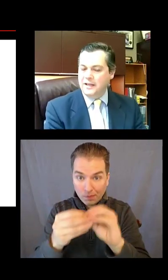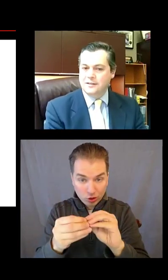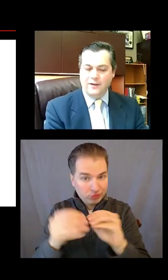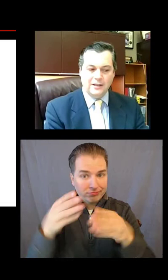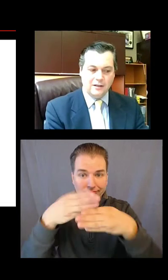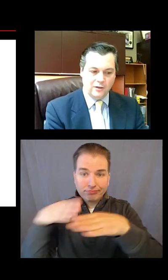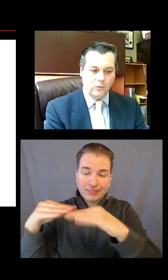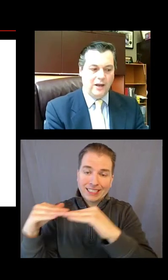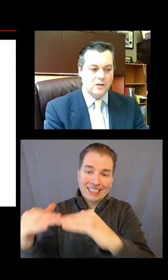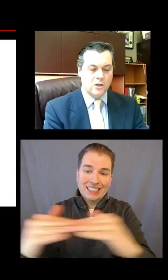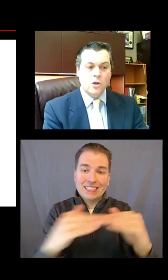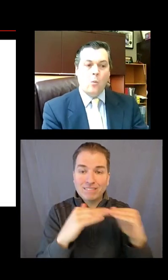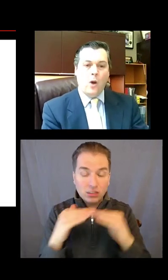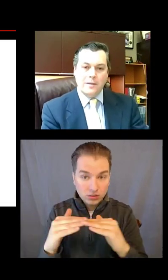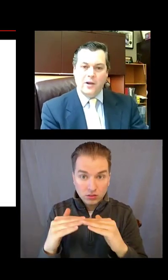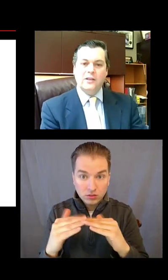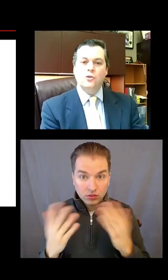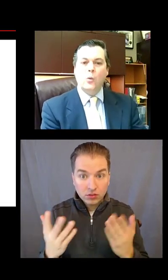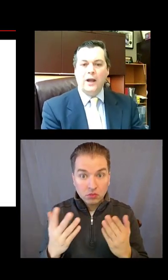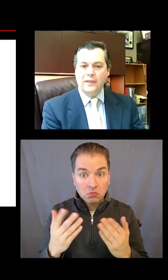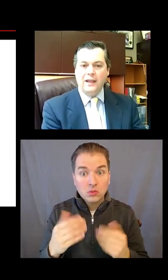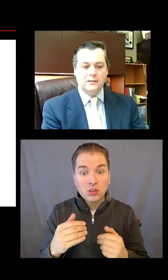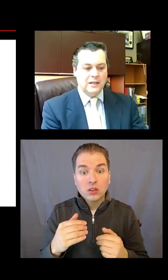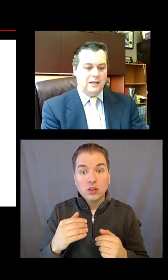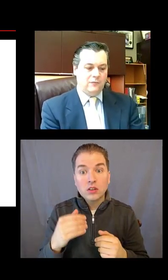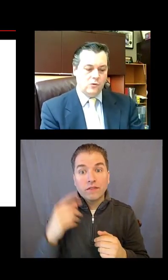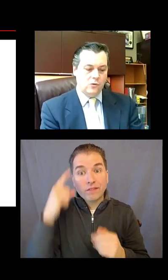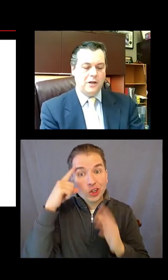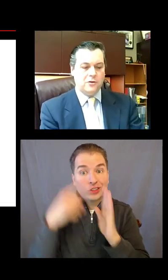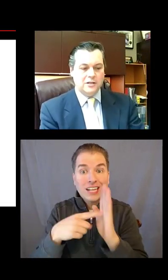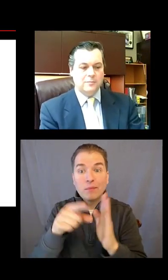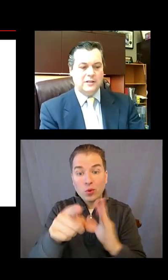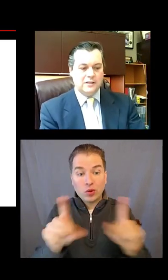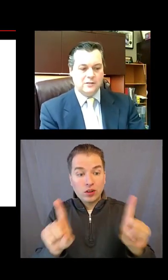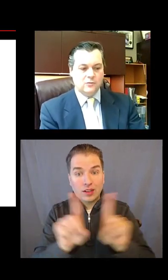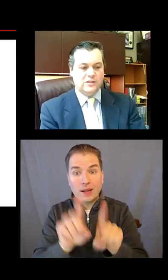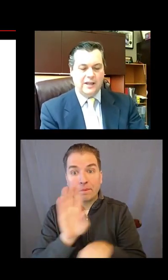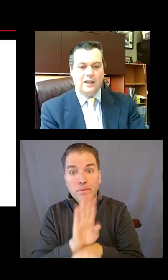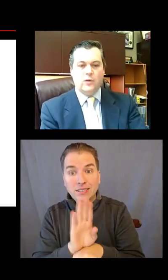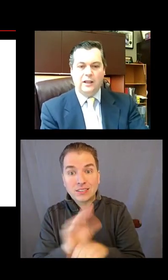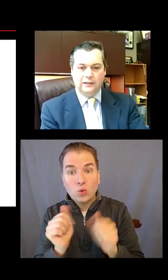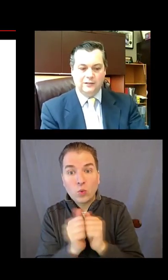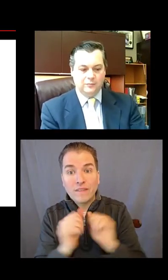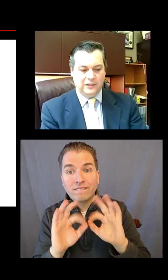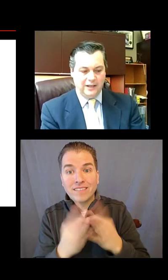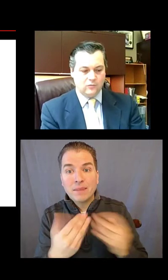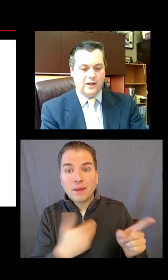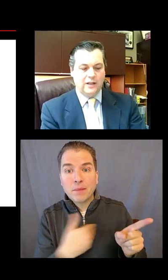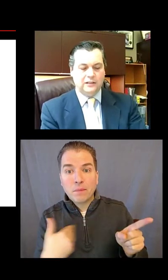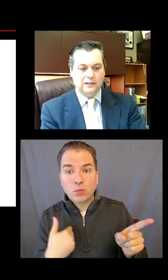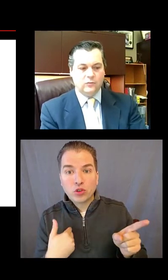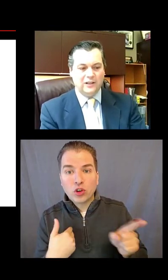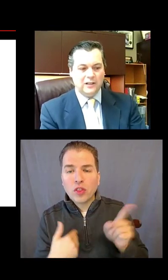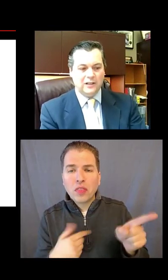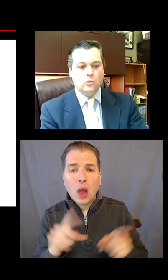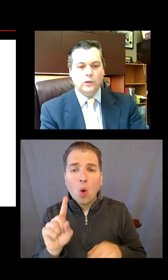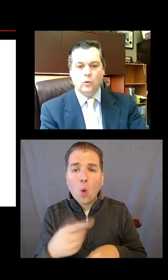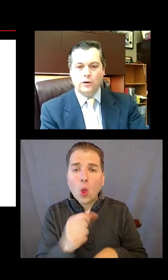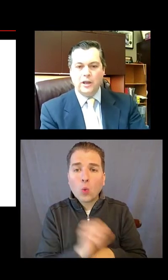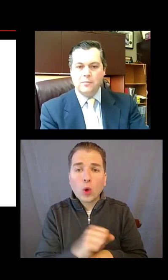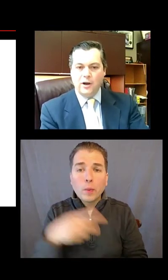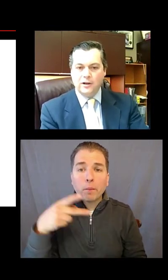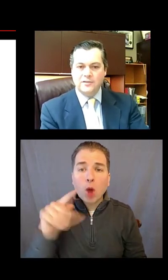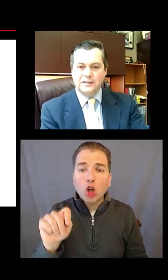agreement specifies otherwise. Why might you want that? If you enter into business with, say, a relative, that relative really is